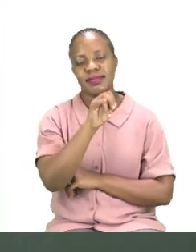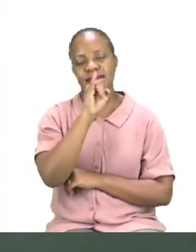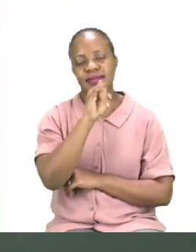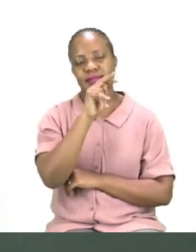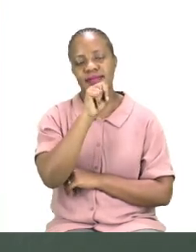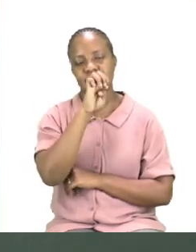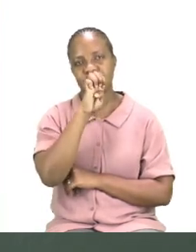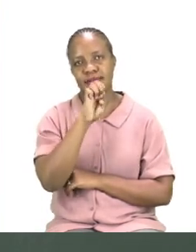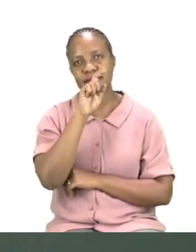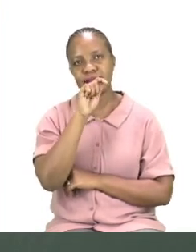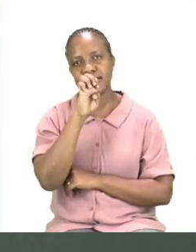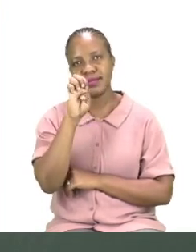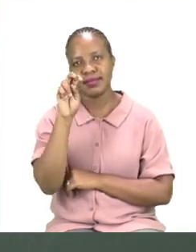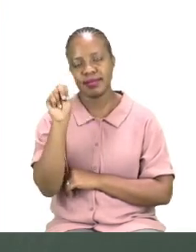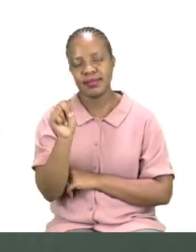19,